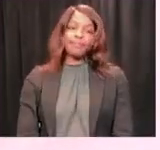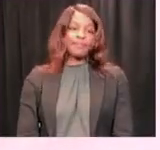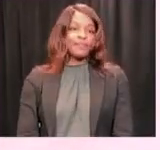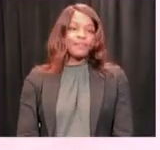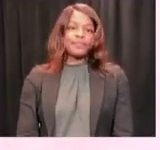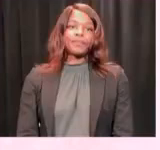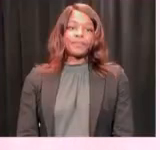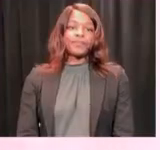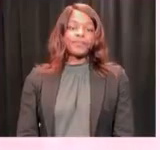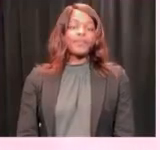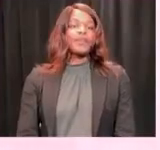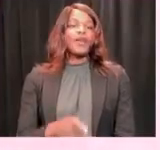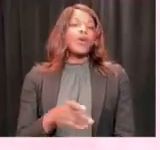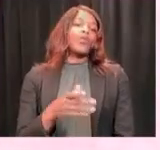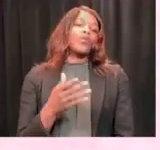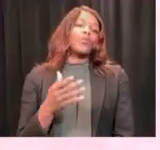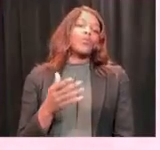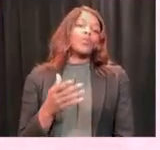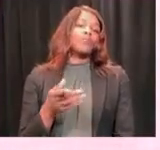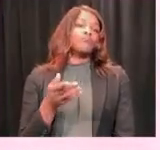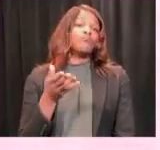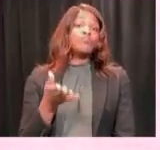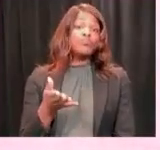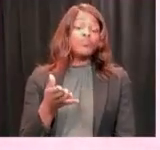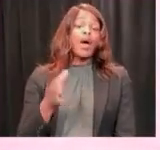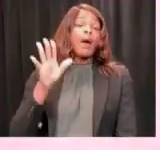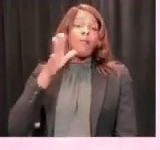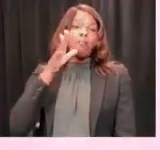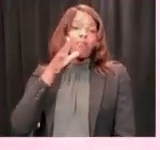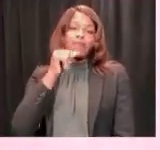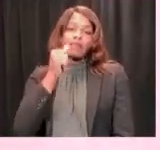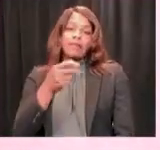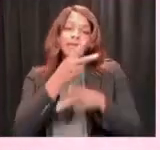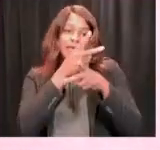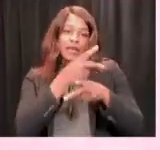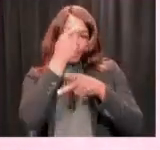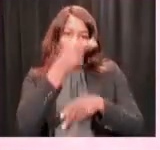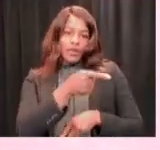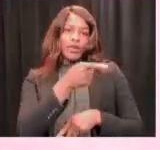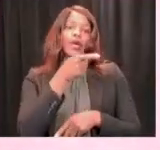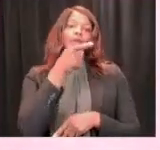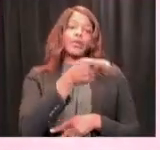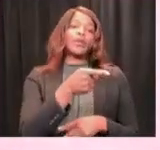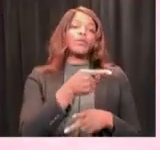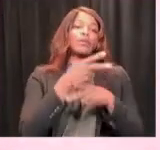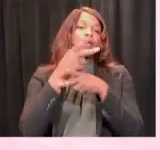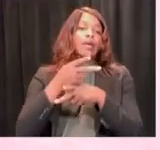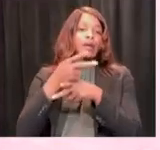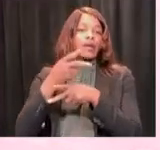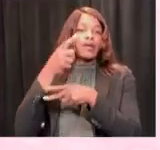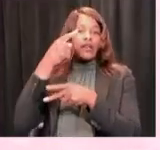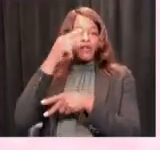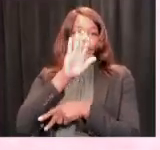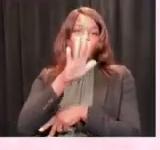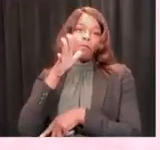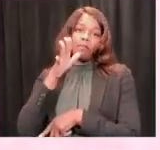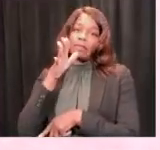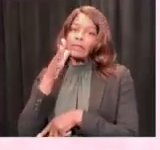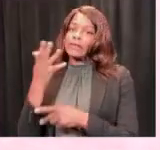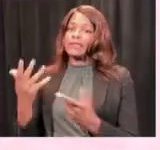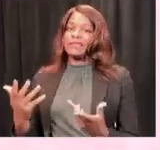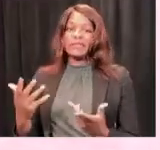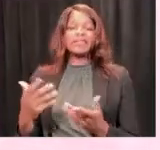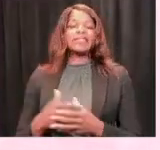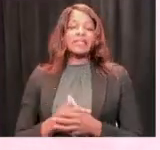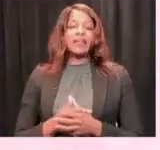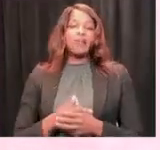where instead of you taking care, instead of her taking care of you, you had to take care of her, right? We never know what life